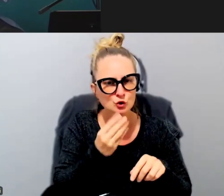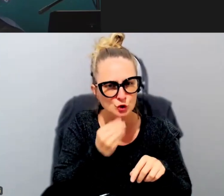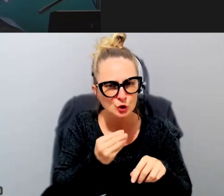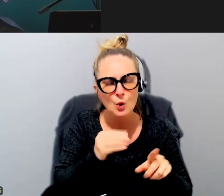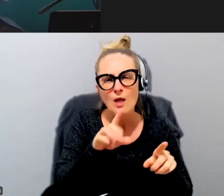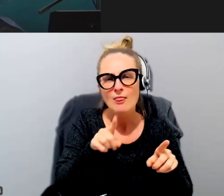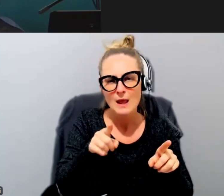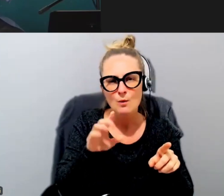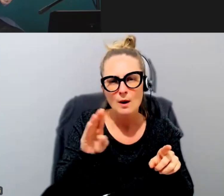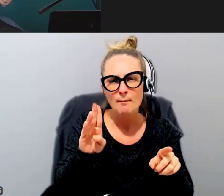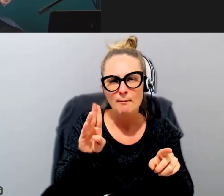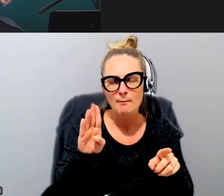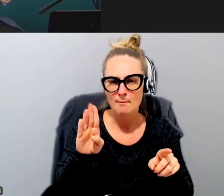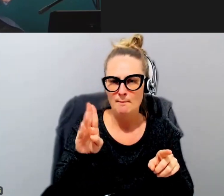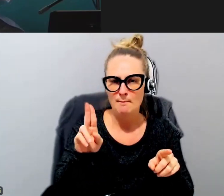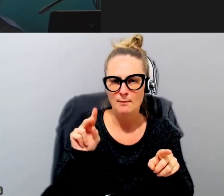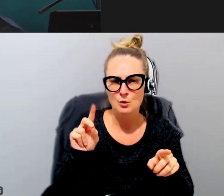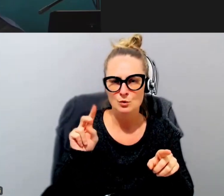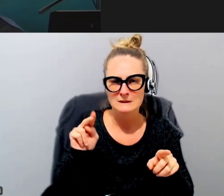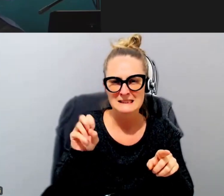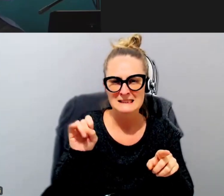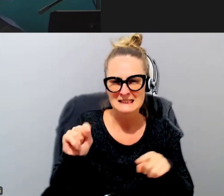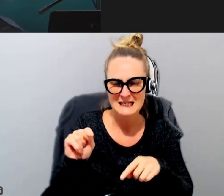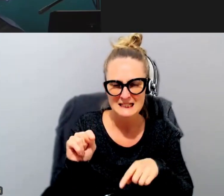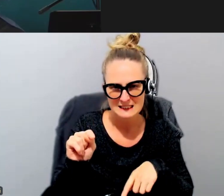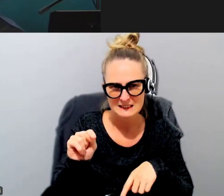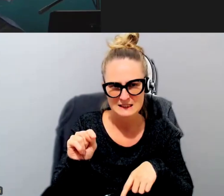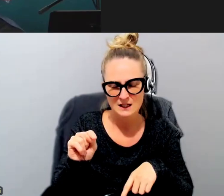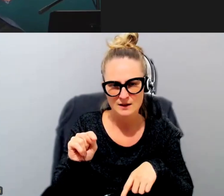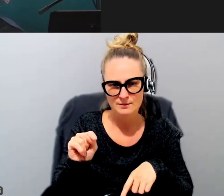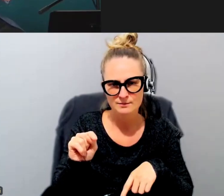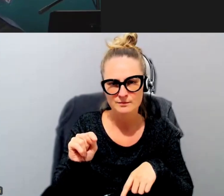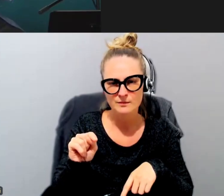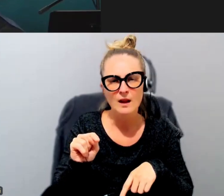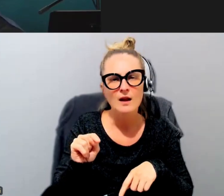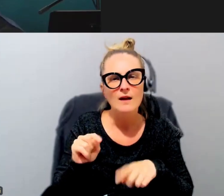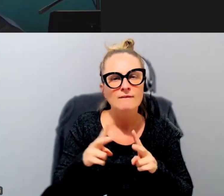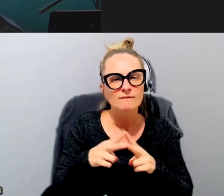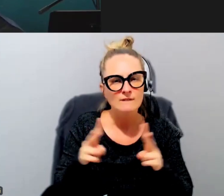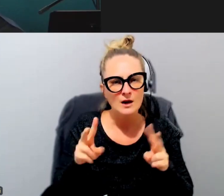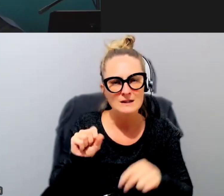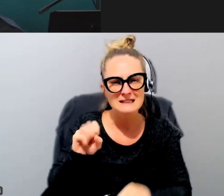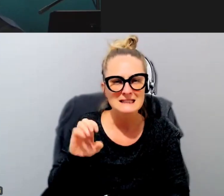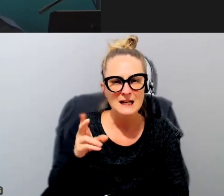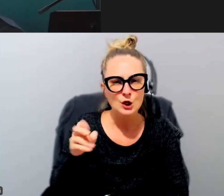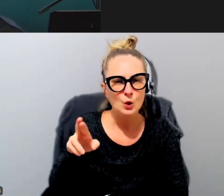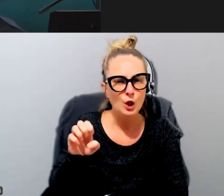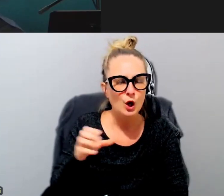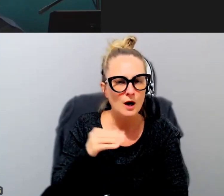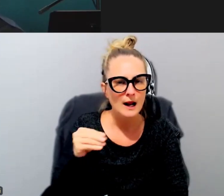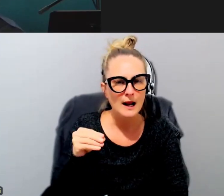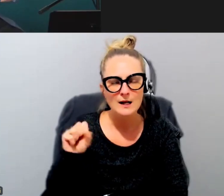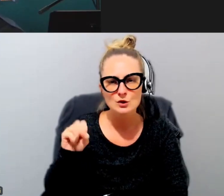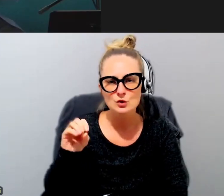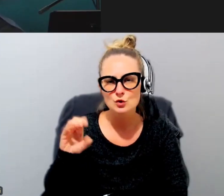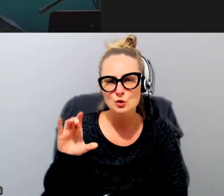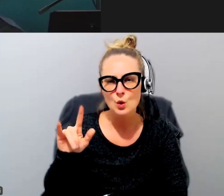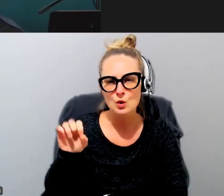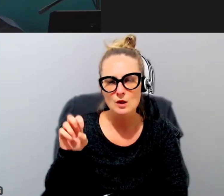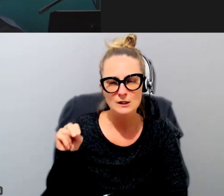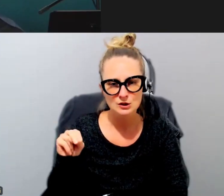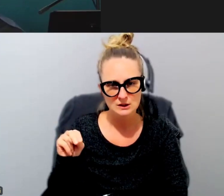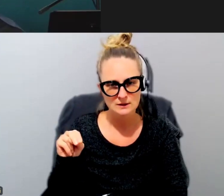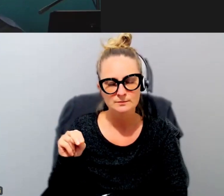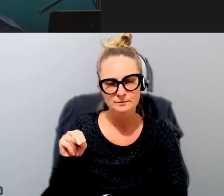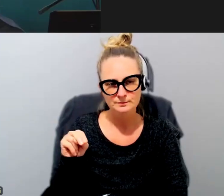labor movement in Eastern Europe, very secular and socialist. Jews have been secularizing